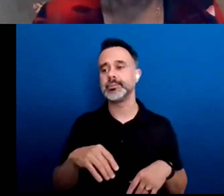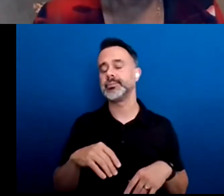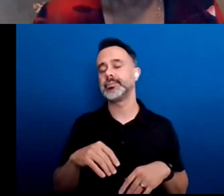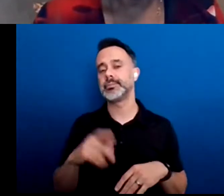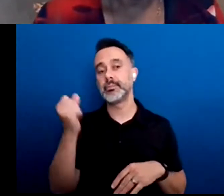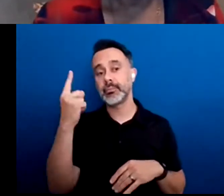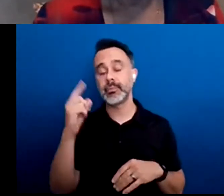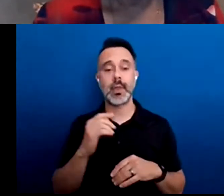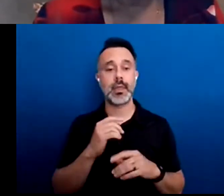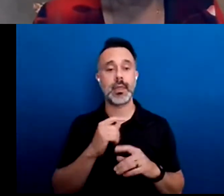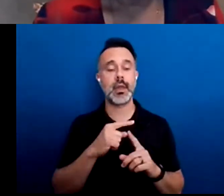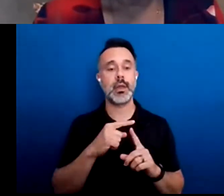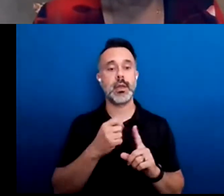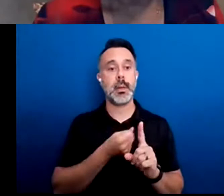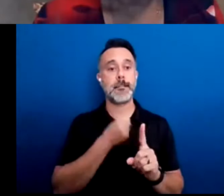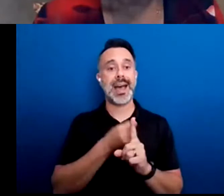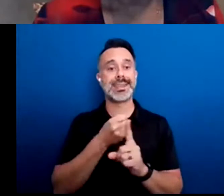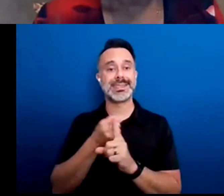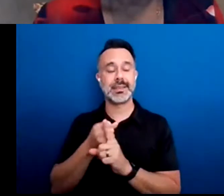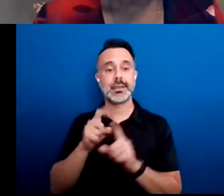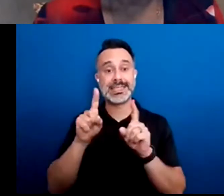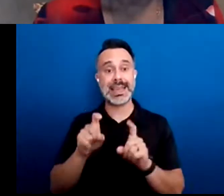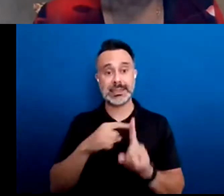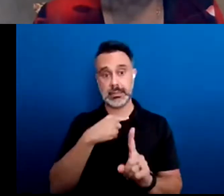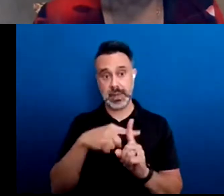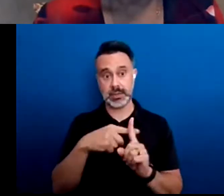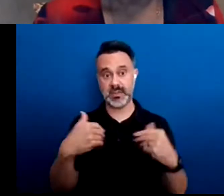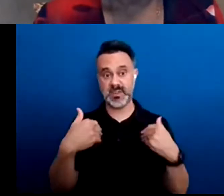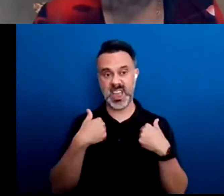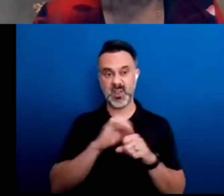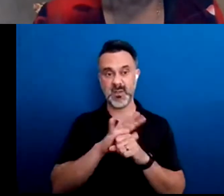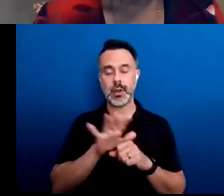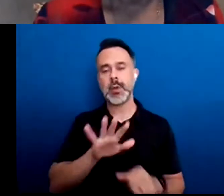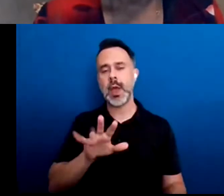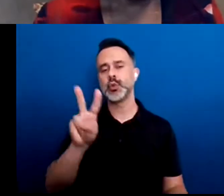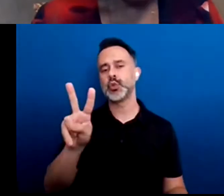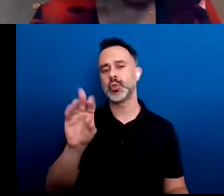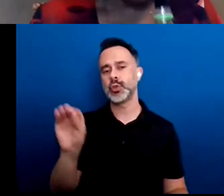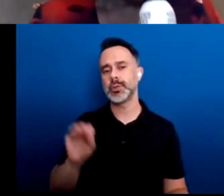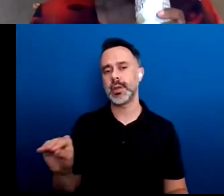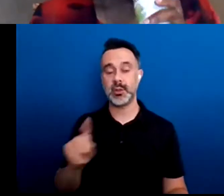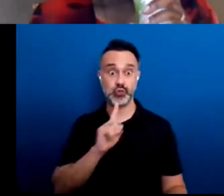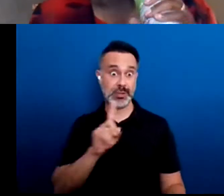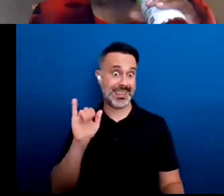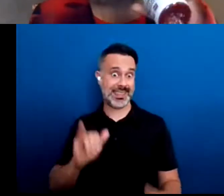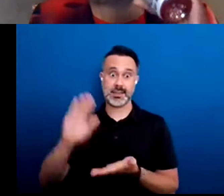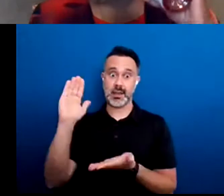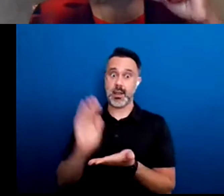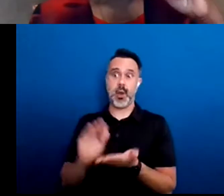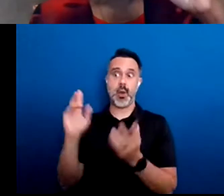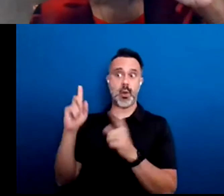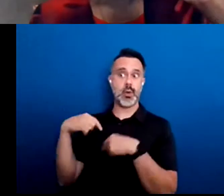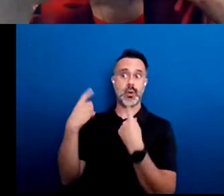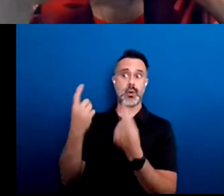positivity rate for testing is around 2%, which is about as low as it's been. But